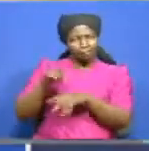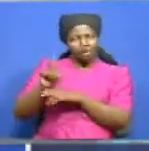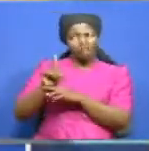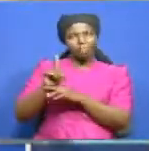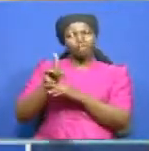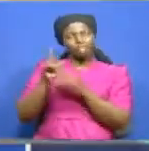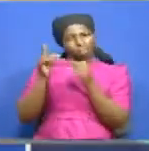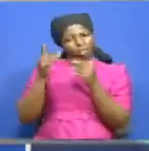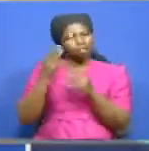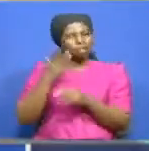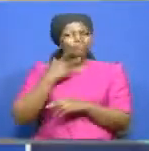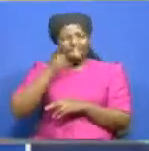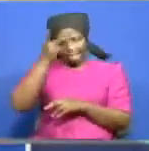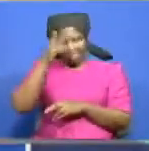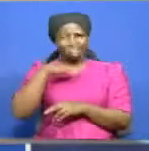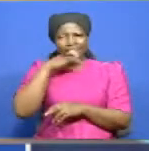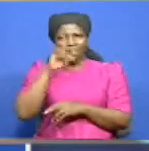Alikataa.